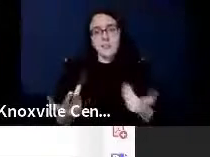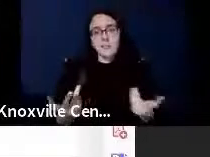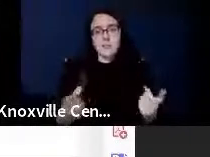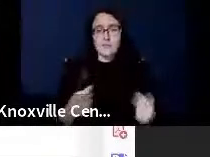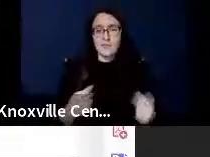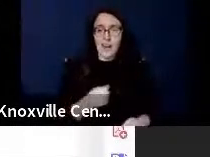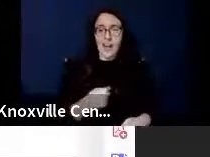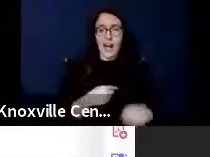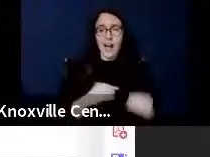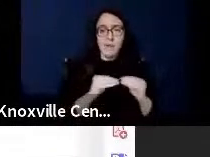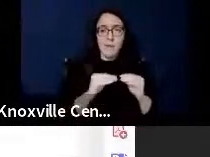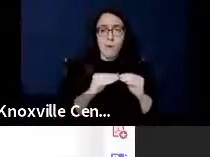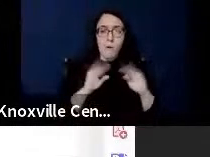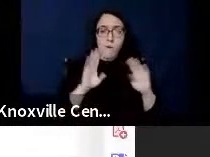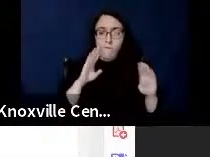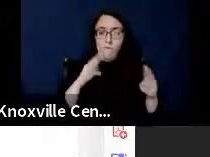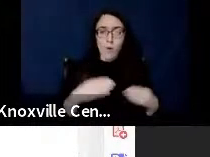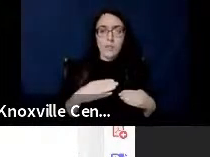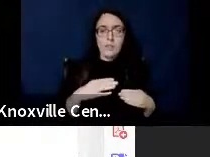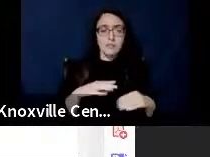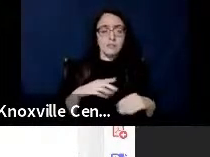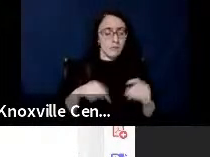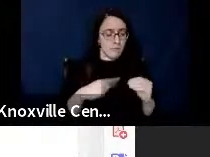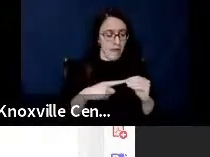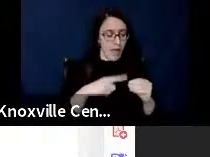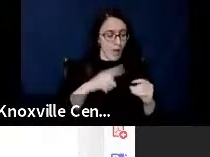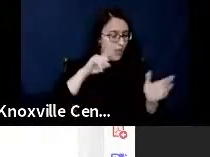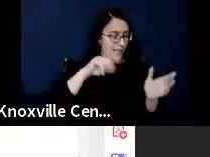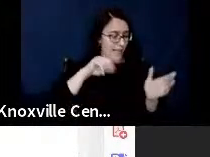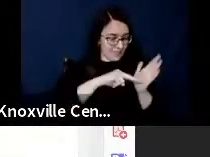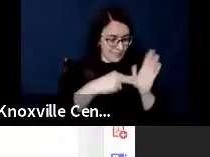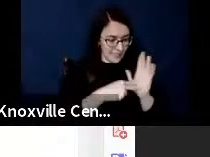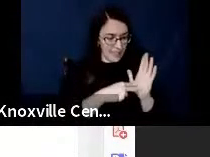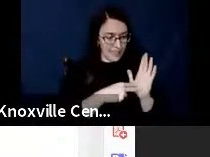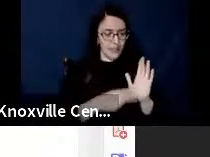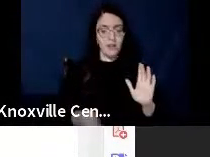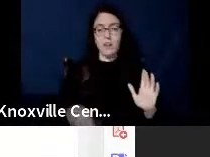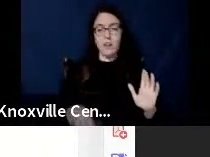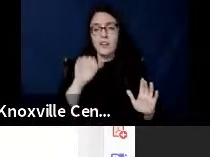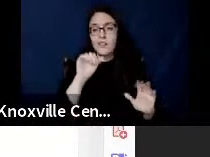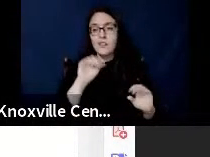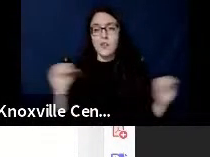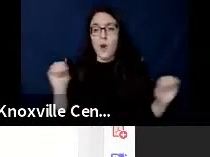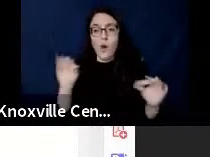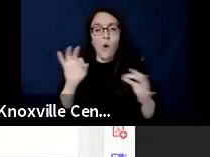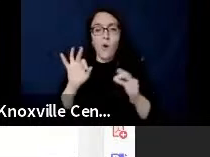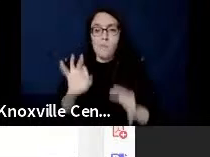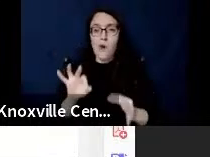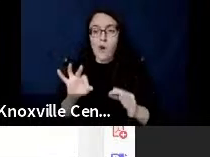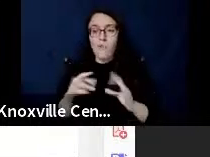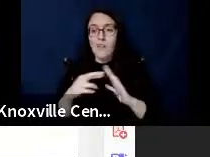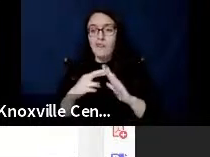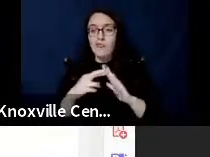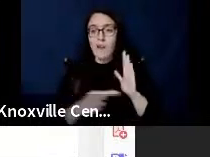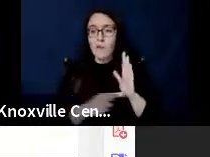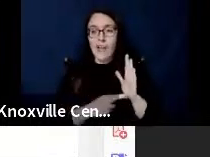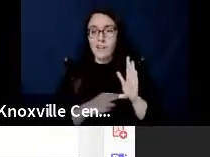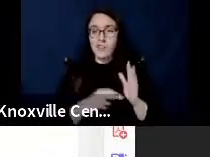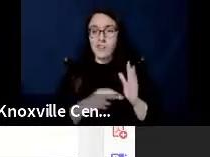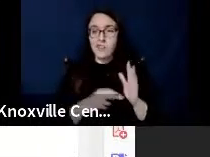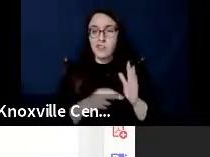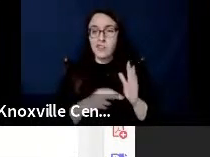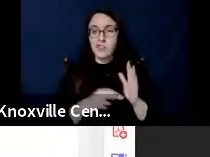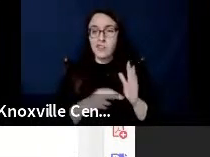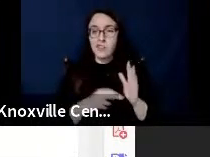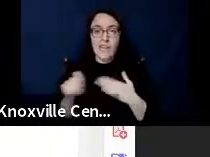more focused on intent than I mean, there will not be a perfect regulation written about this, I